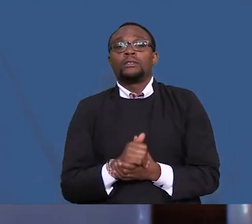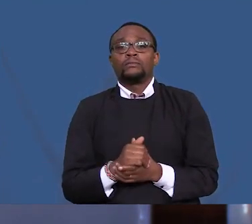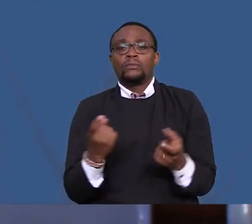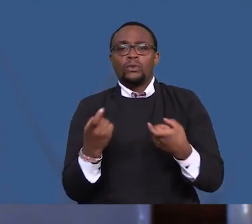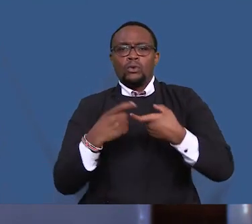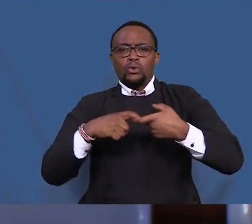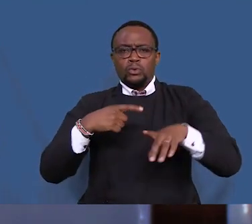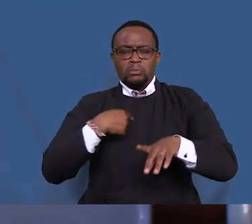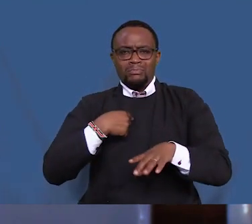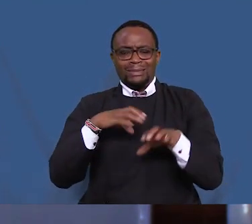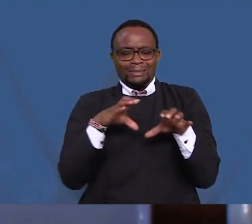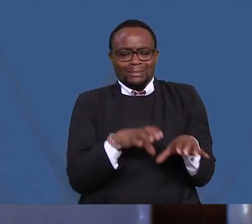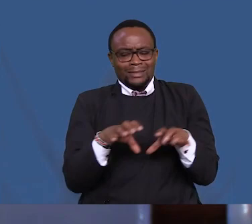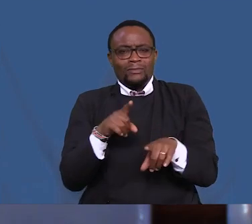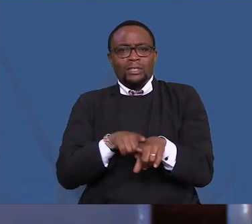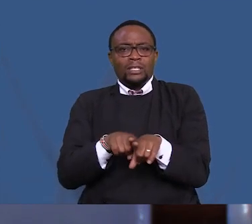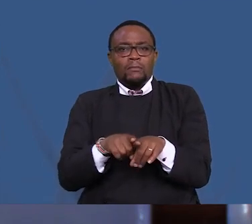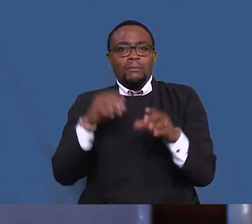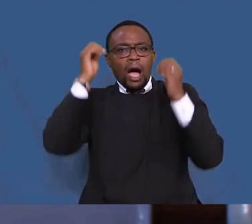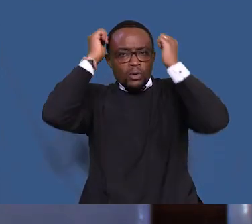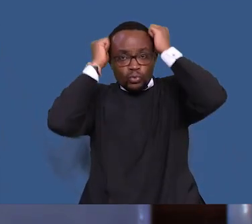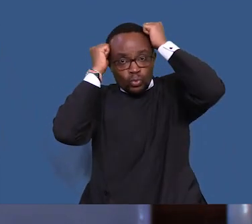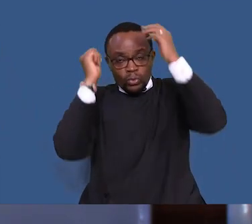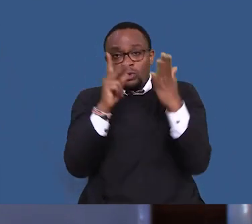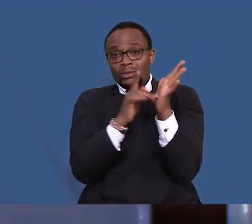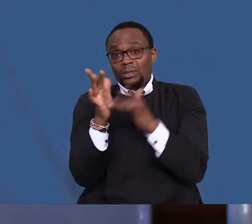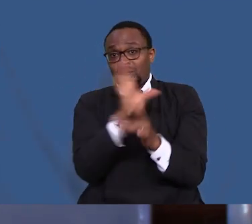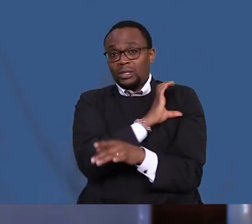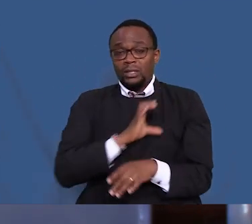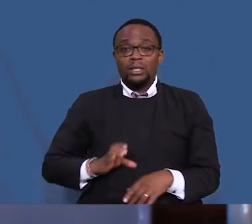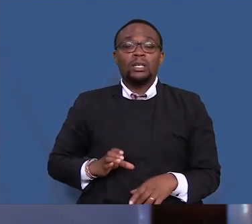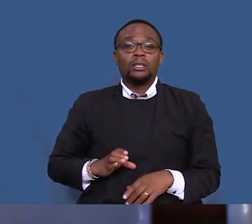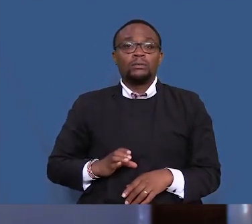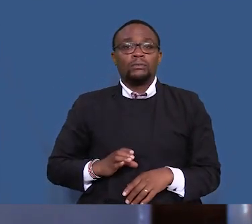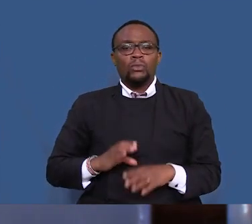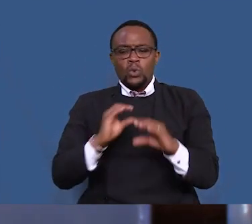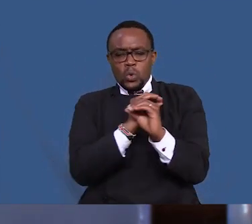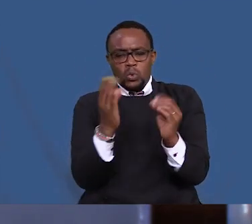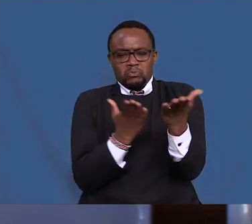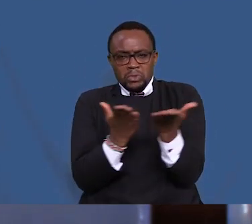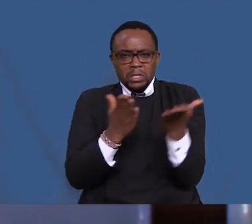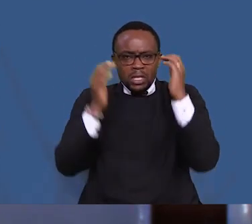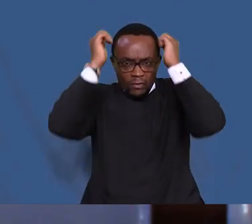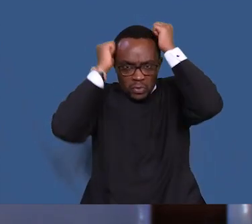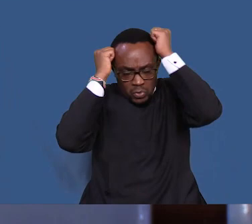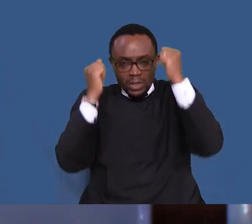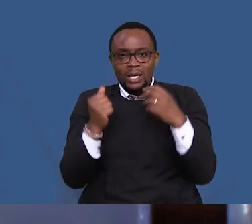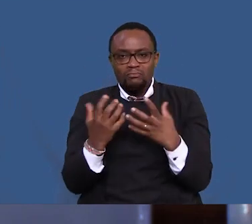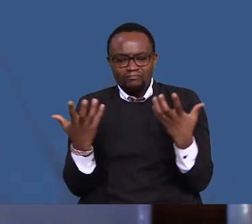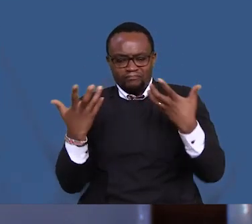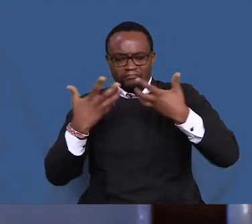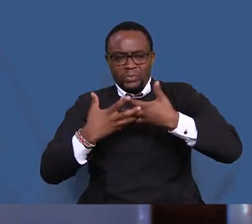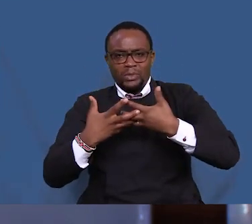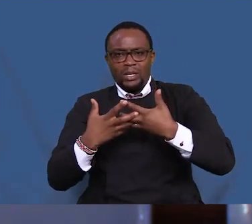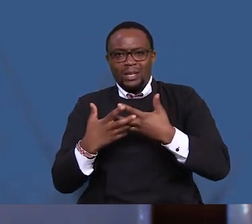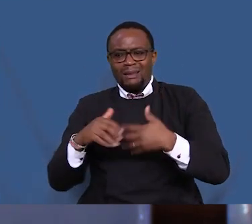with me in suffering like a good soldier of Christ Jesus. No one serving as a soldier gets entangled